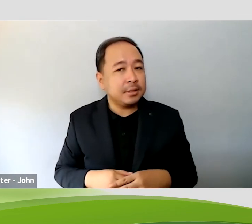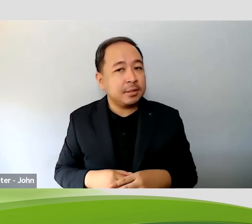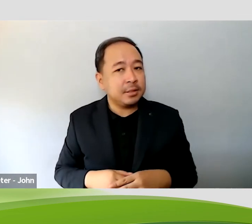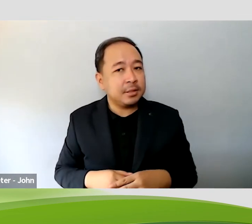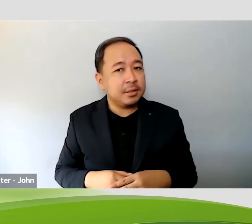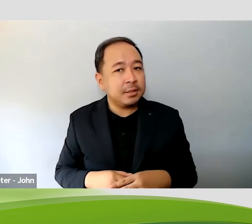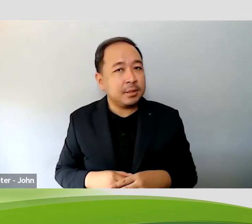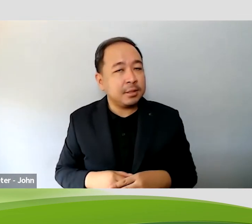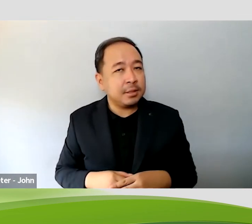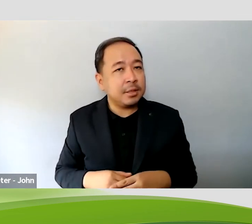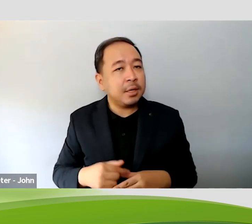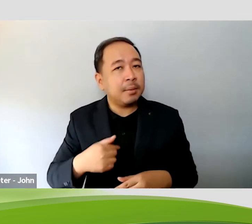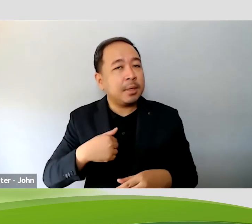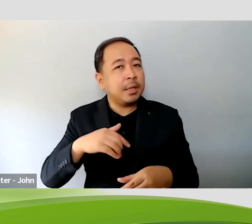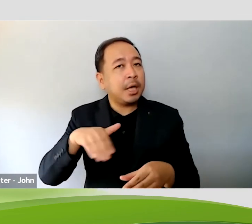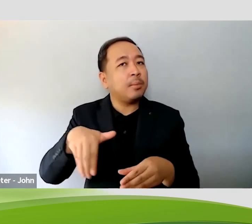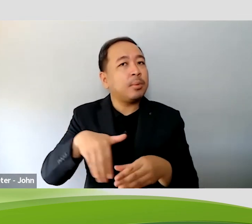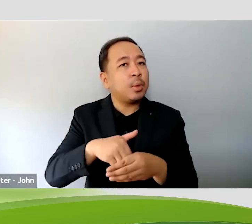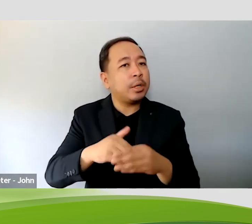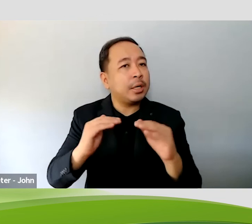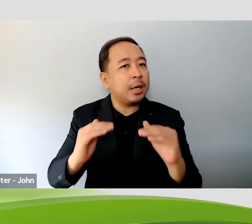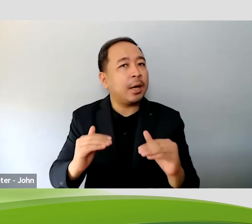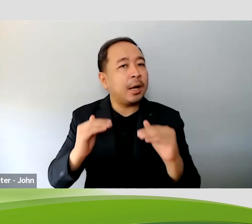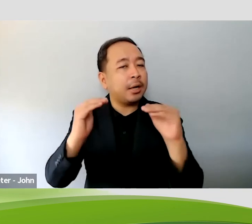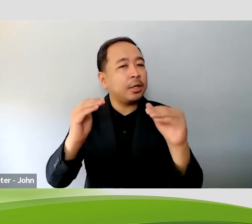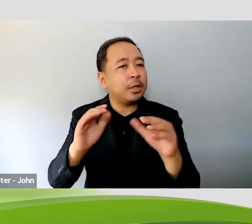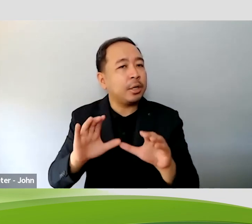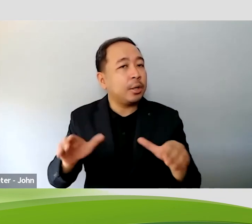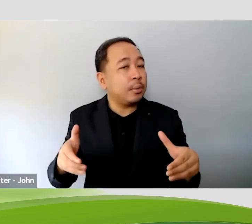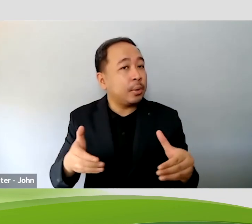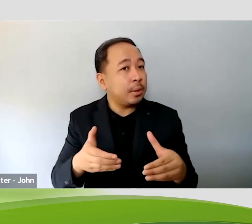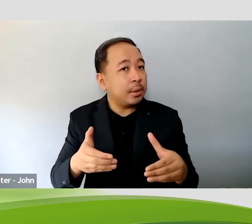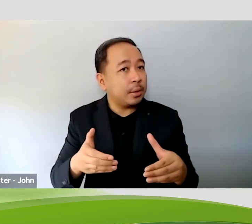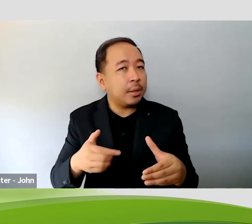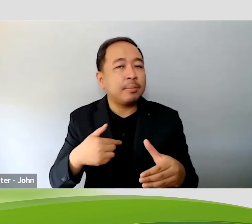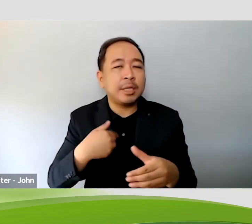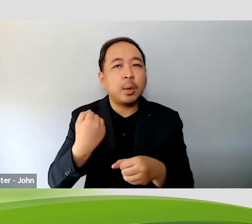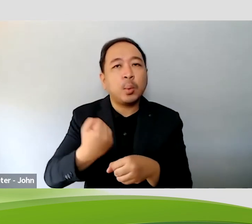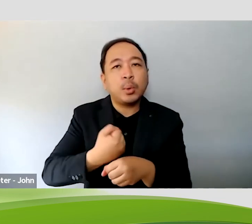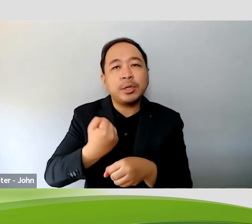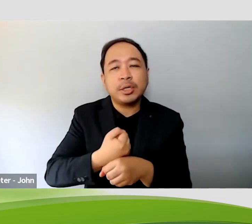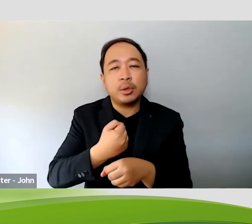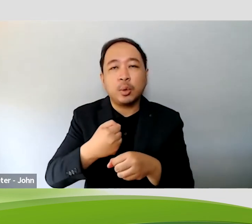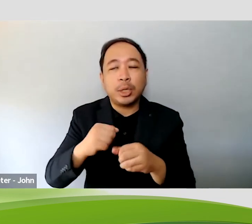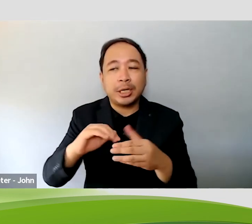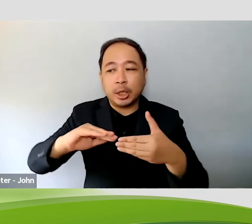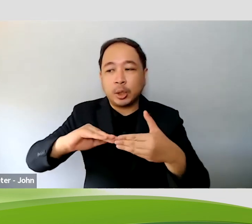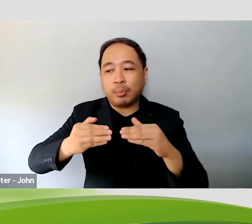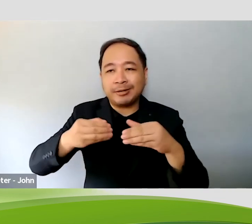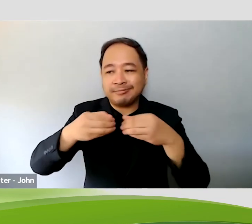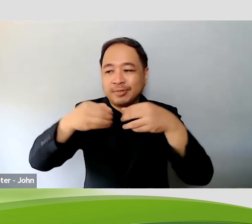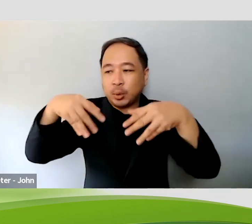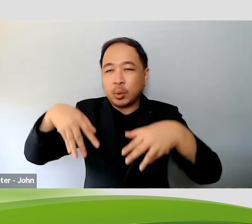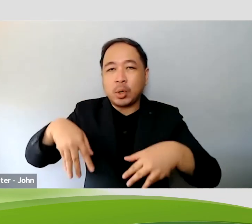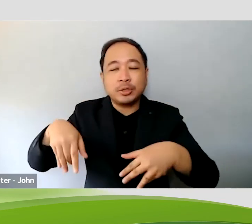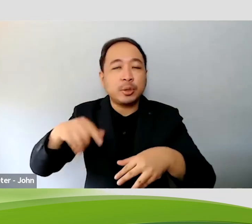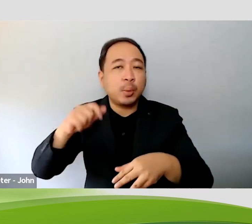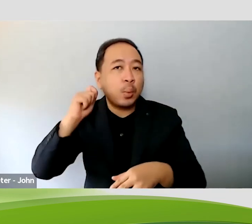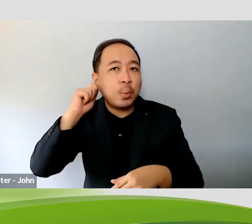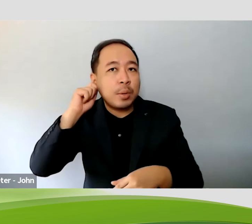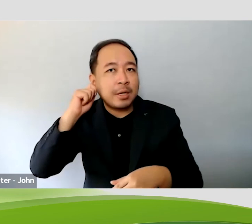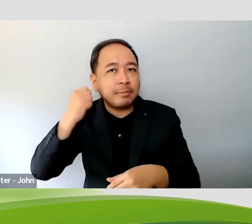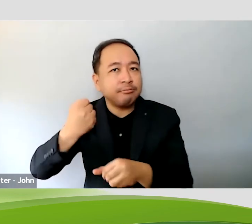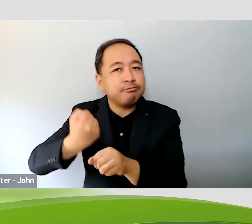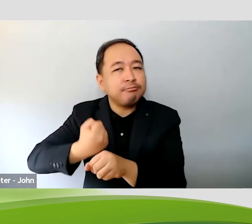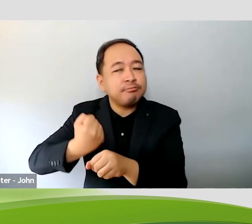And I'm the member of FIRO Commission. So you know, we are mainly working with the grassroots women. So the grassroots women are working